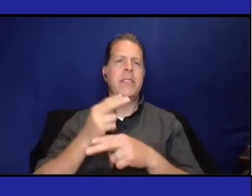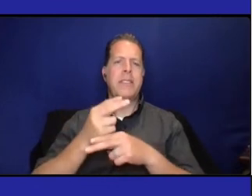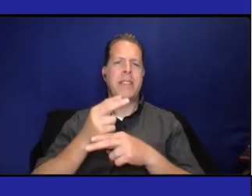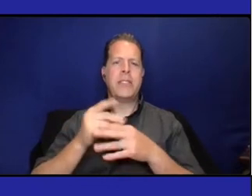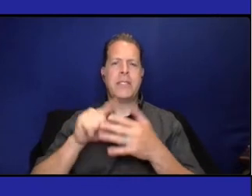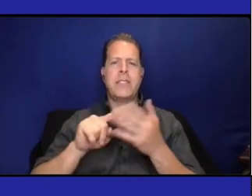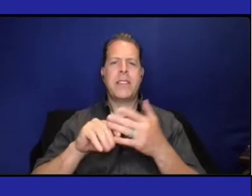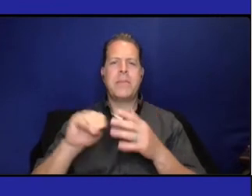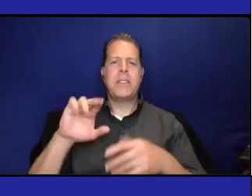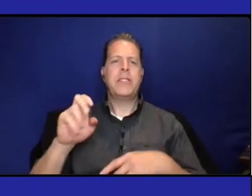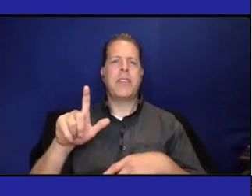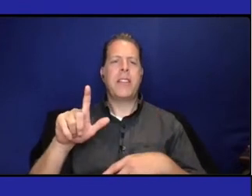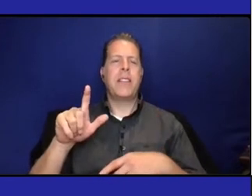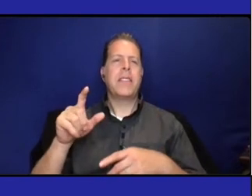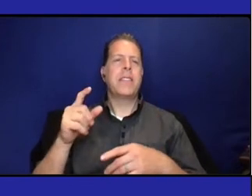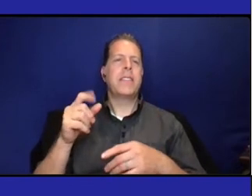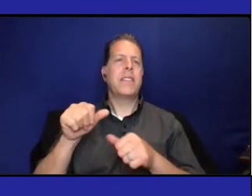Associates.